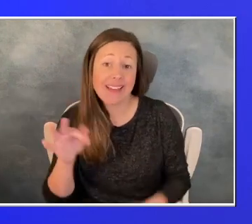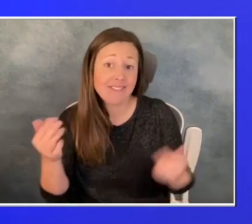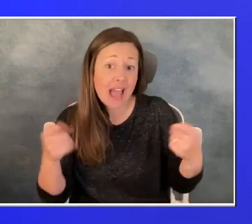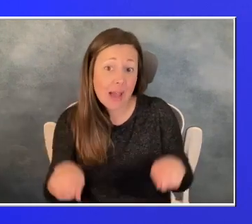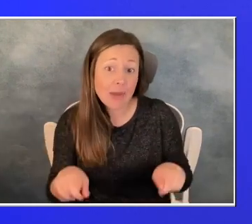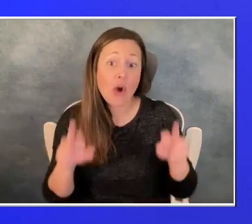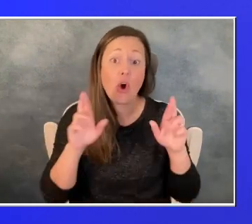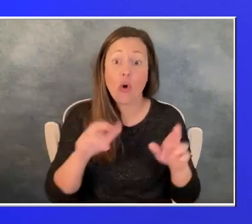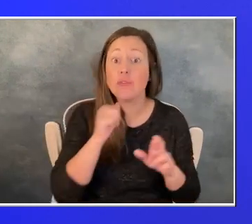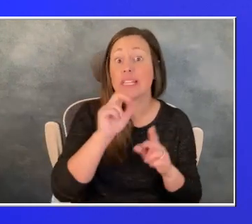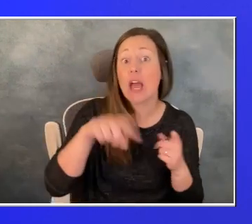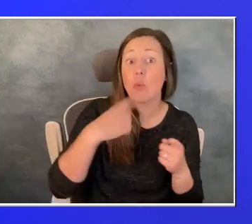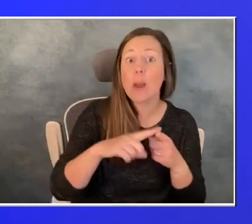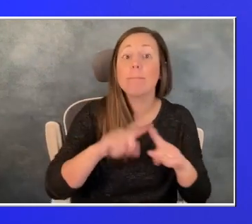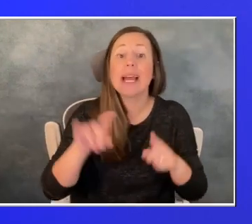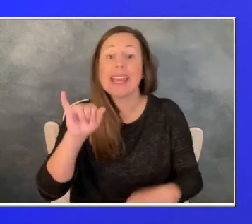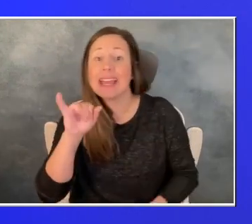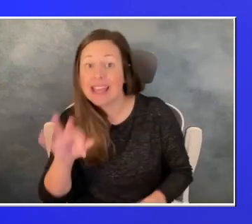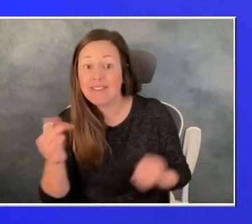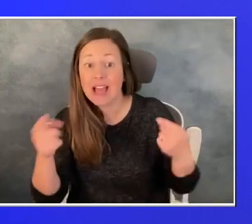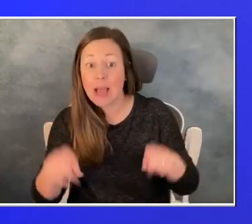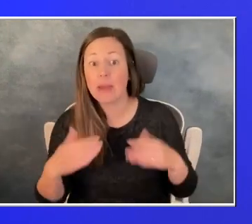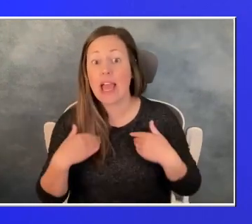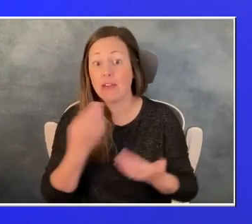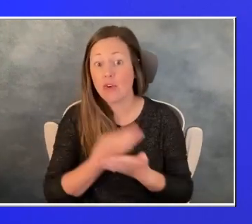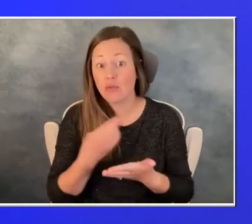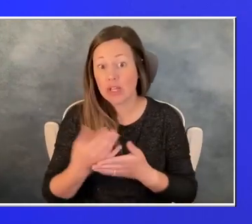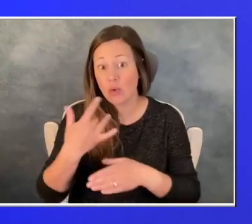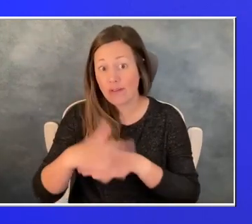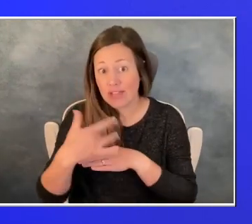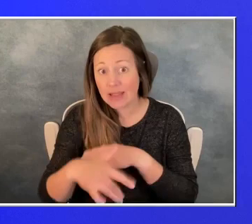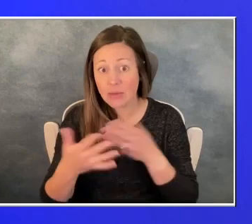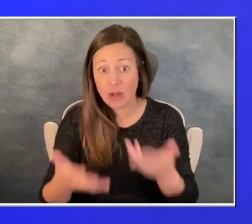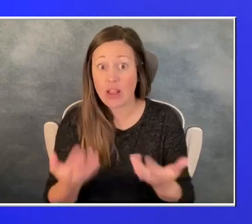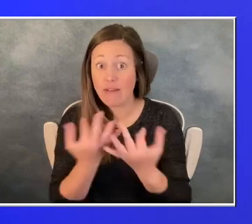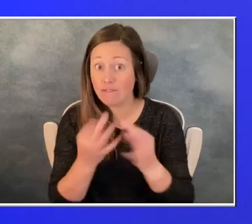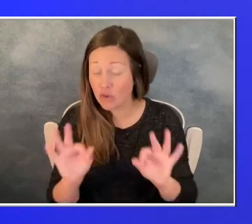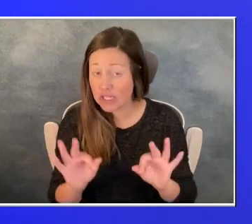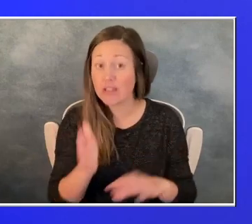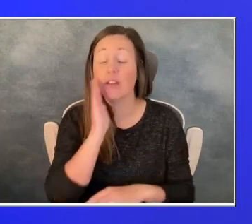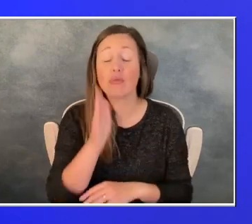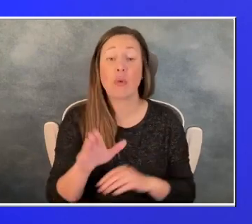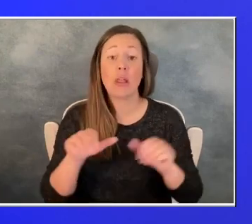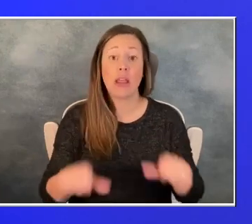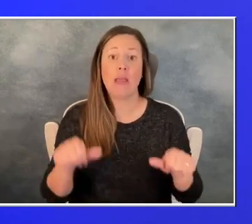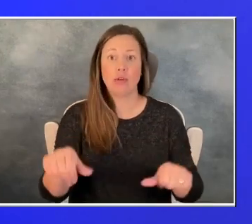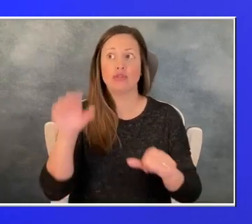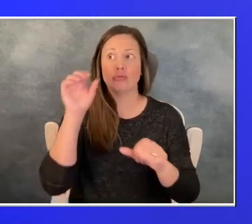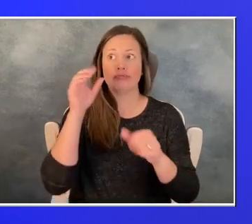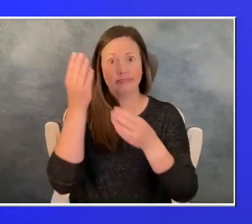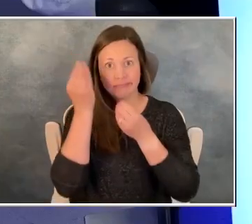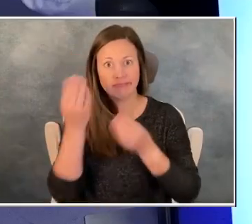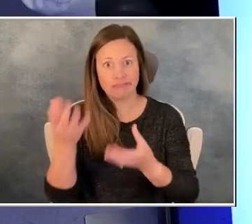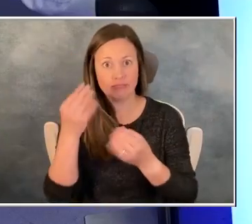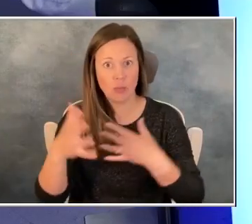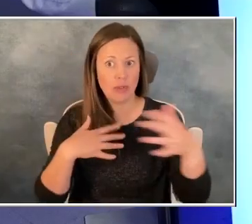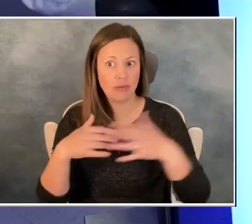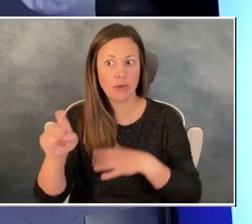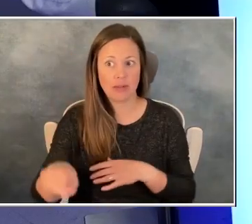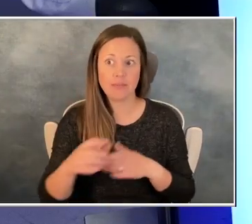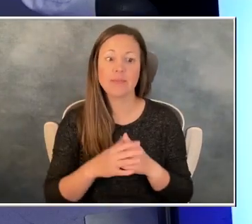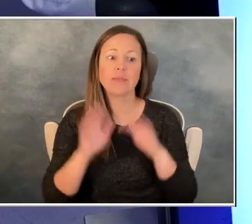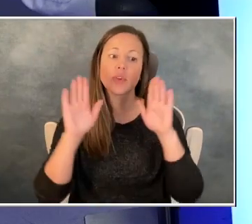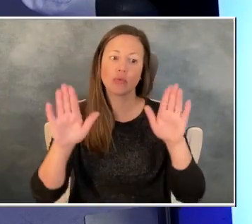but if it happens, there is a resource there that is free that will be able to give you the information. that you So need. great, and just keep that